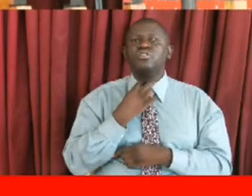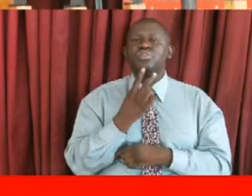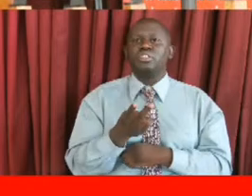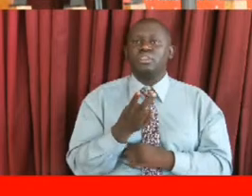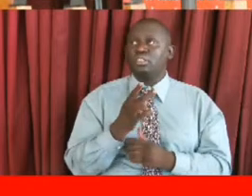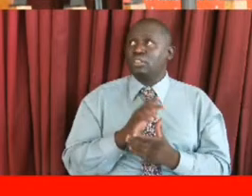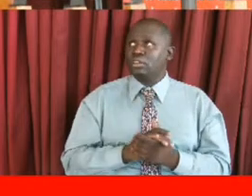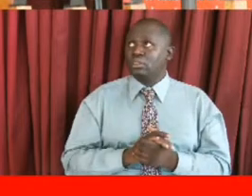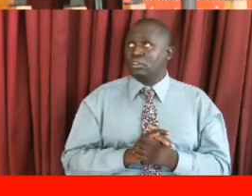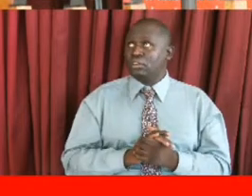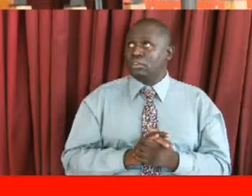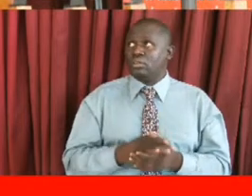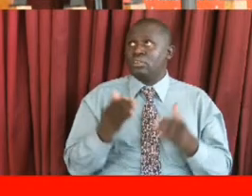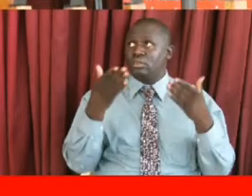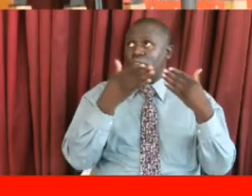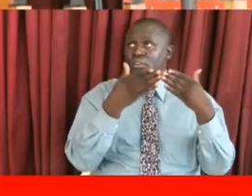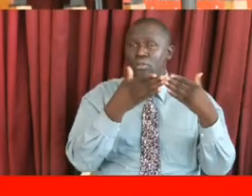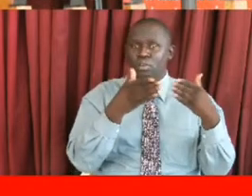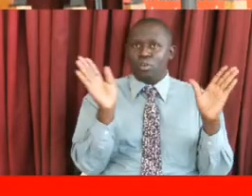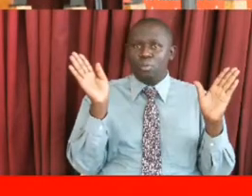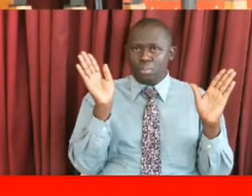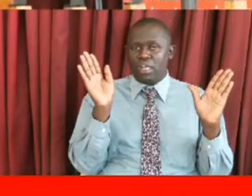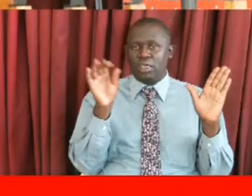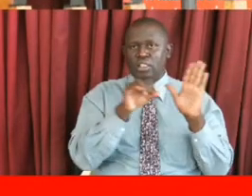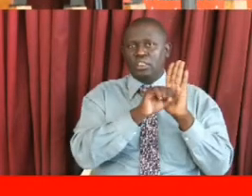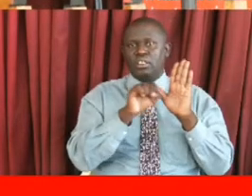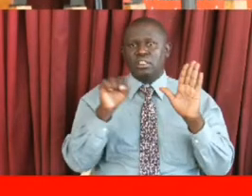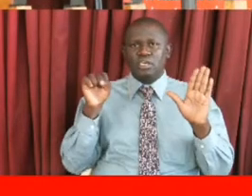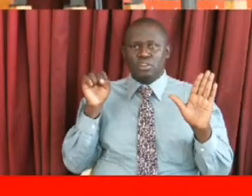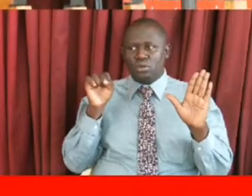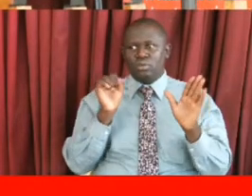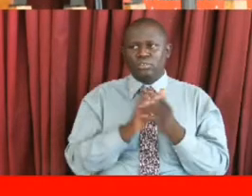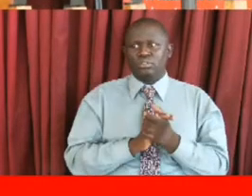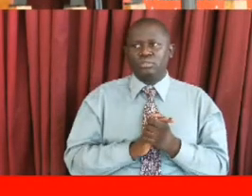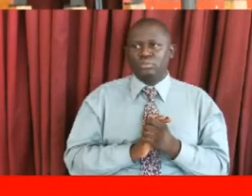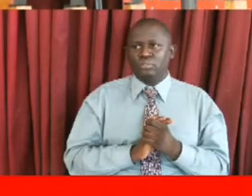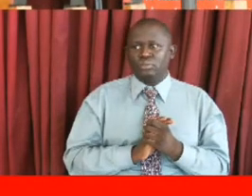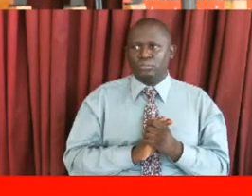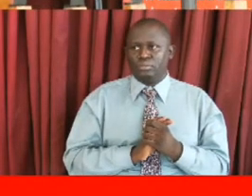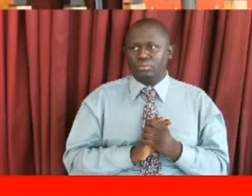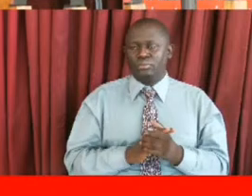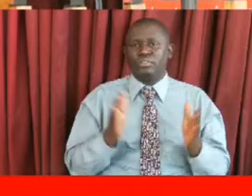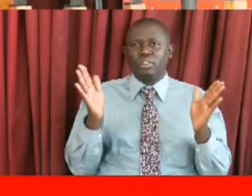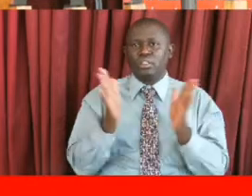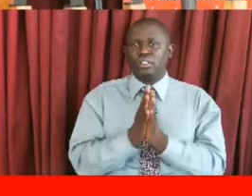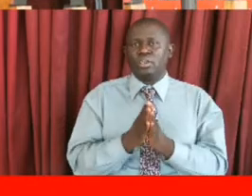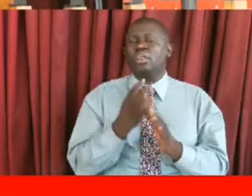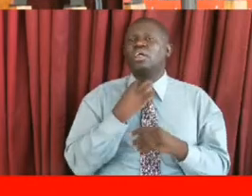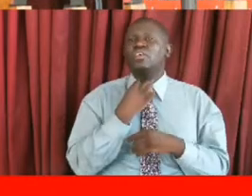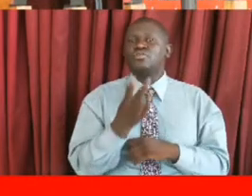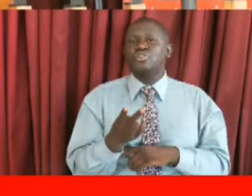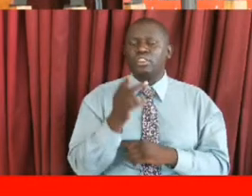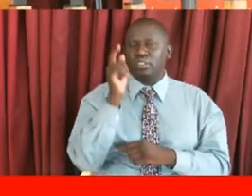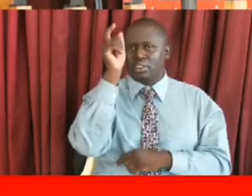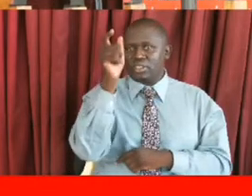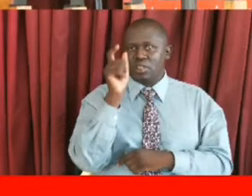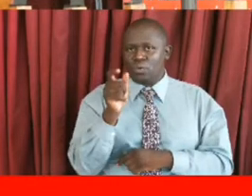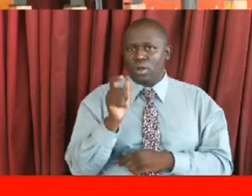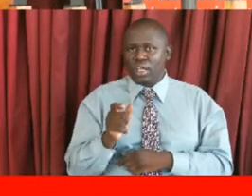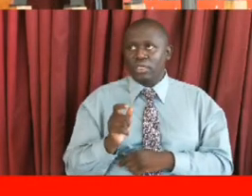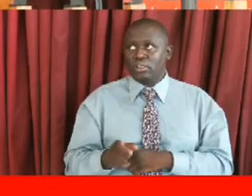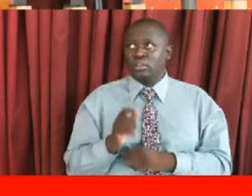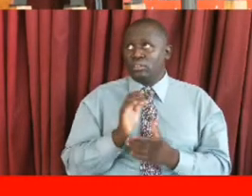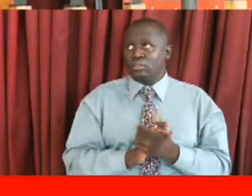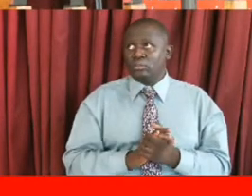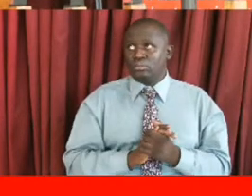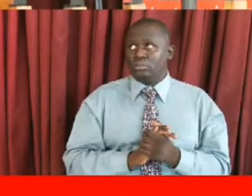voice open the door praise the name of the Lord and the voice is the word